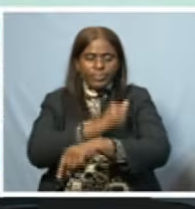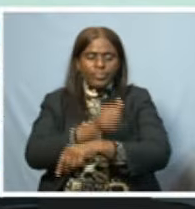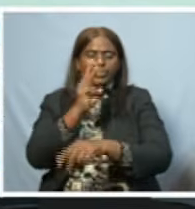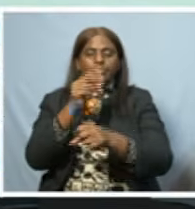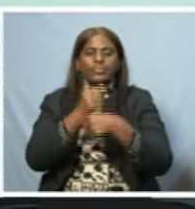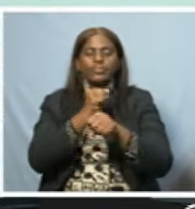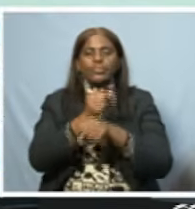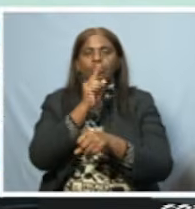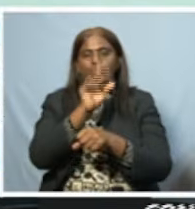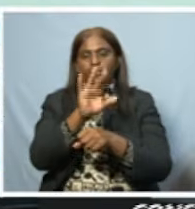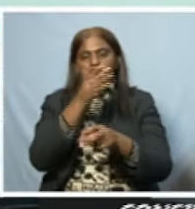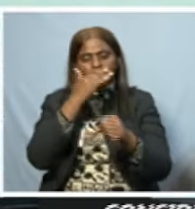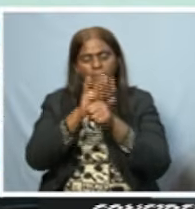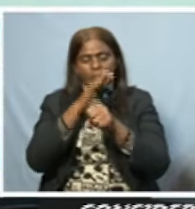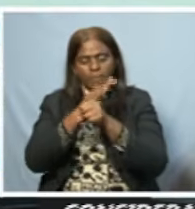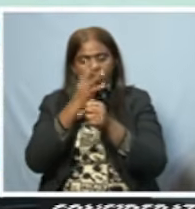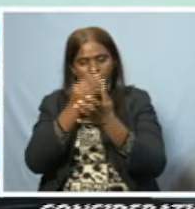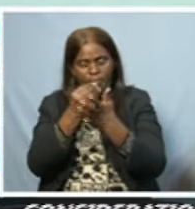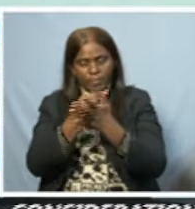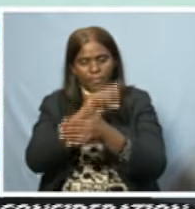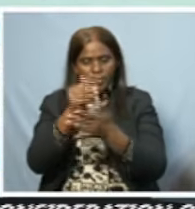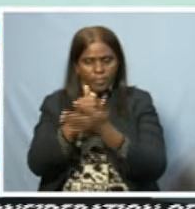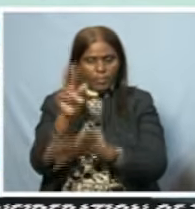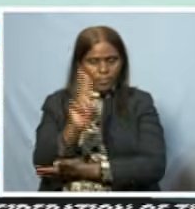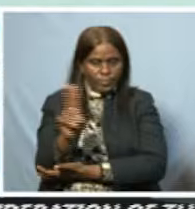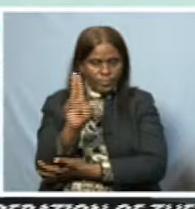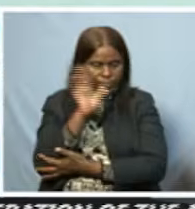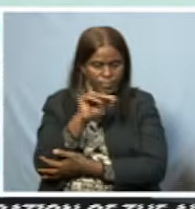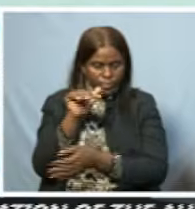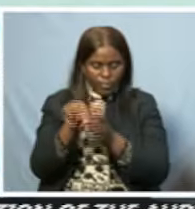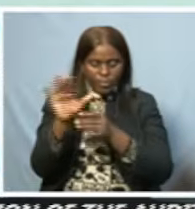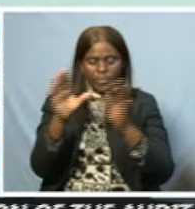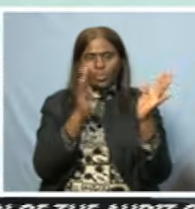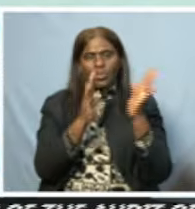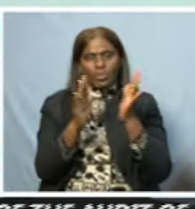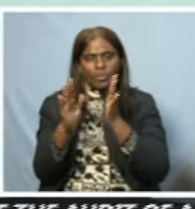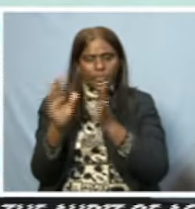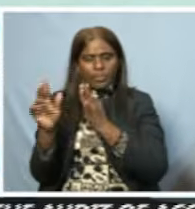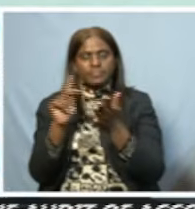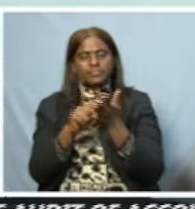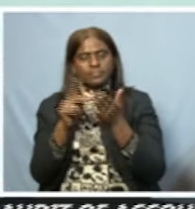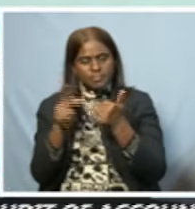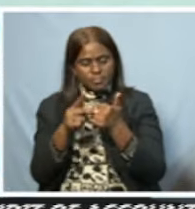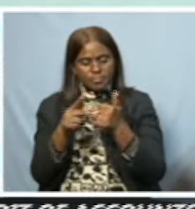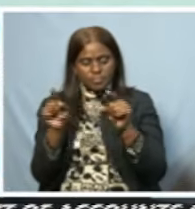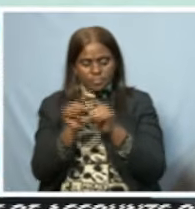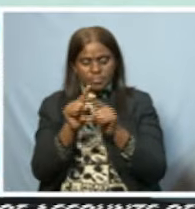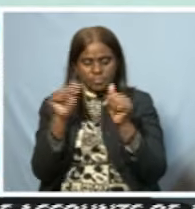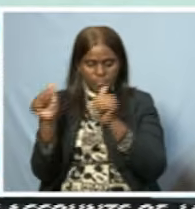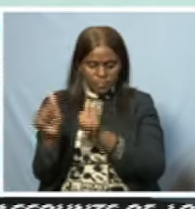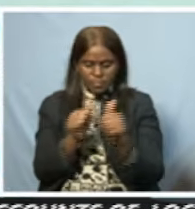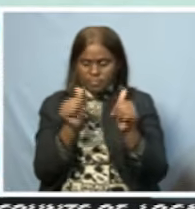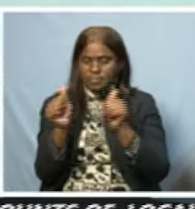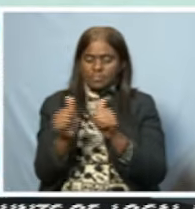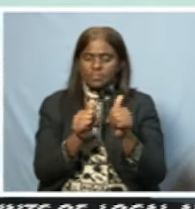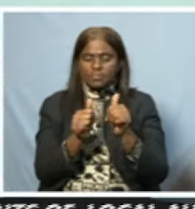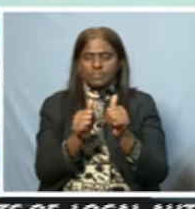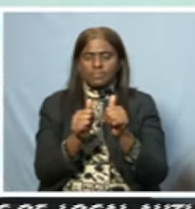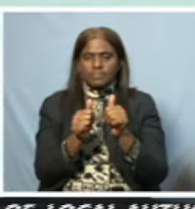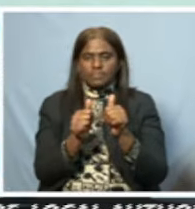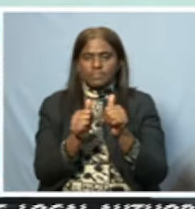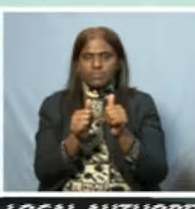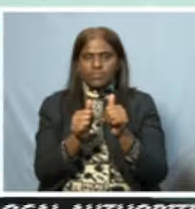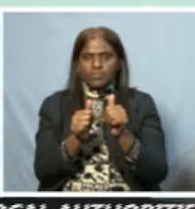that committed funds are spent on planned programs and activities.